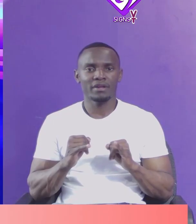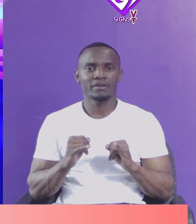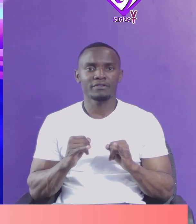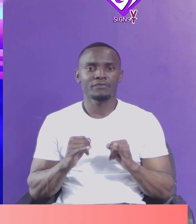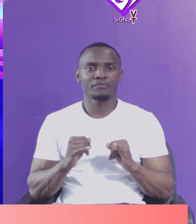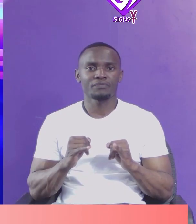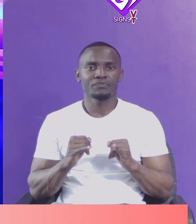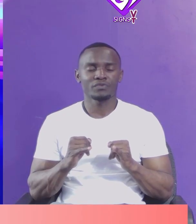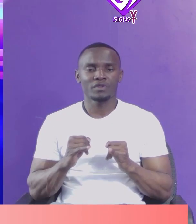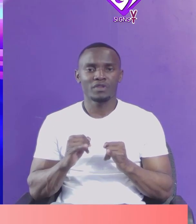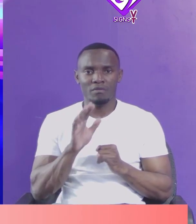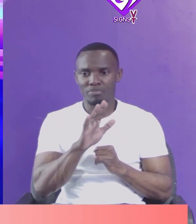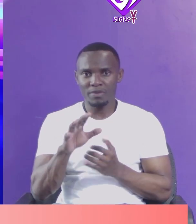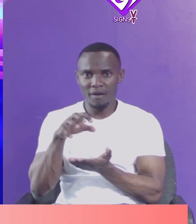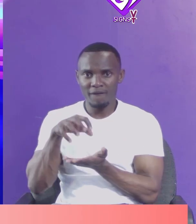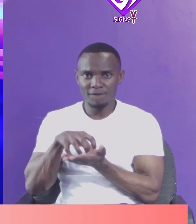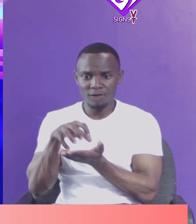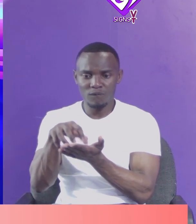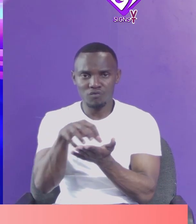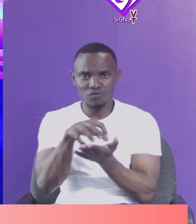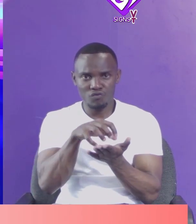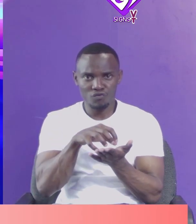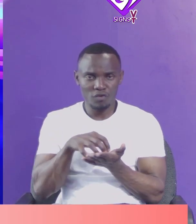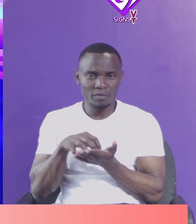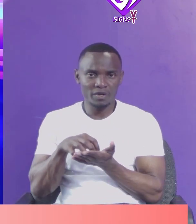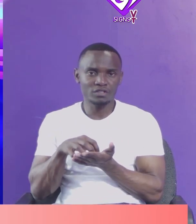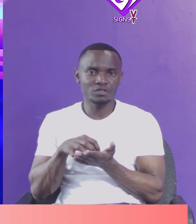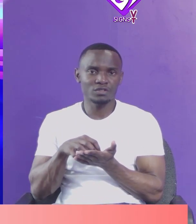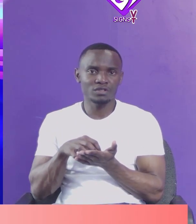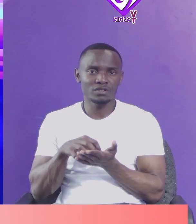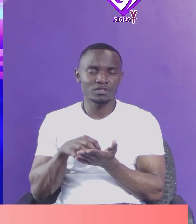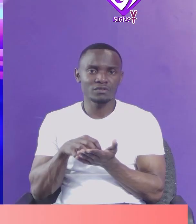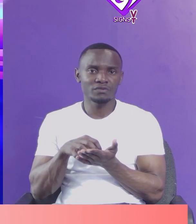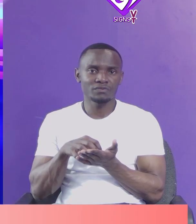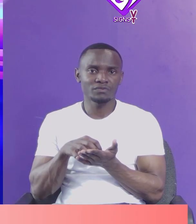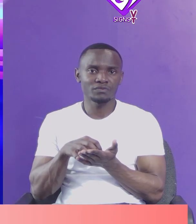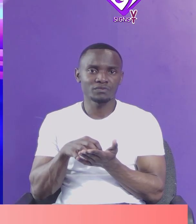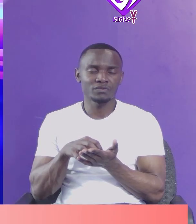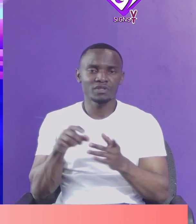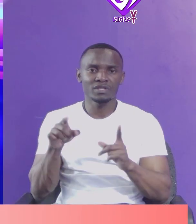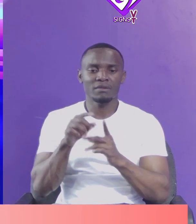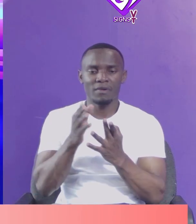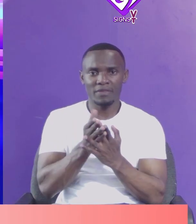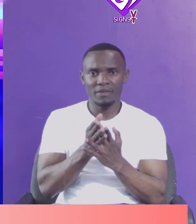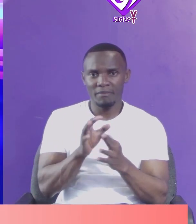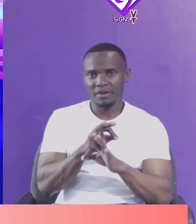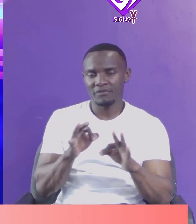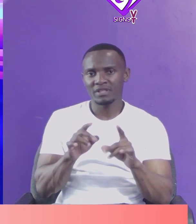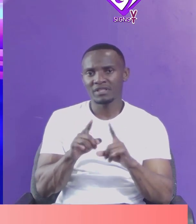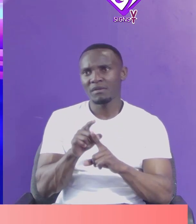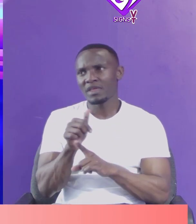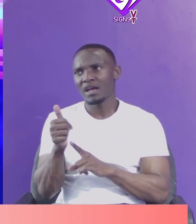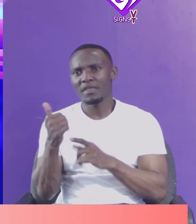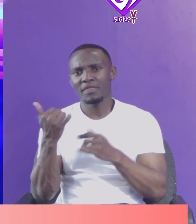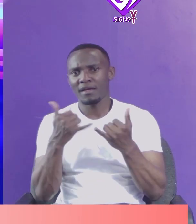on their formations, kind of accommodating. I know Florian Wirtz has maybe been playing in the midfield. Yeah. I think the other players have just been